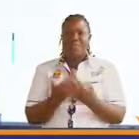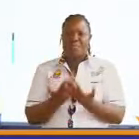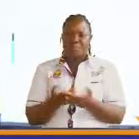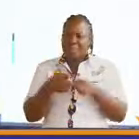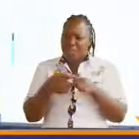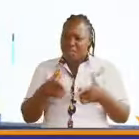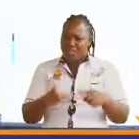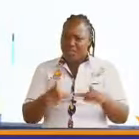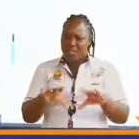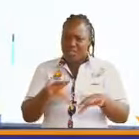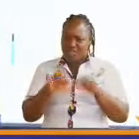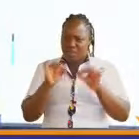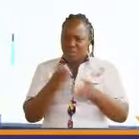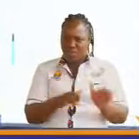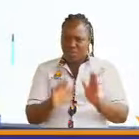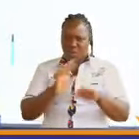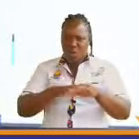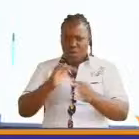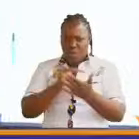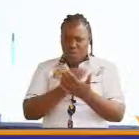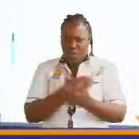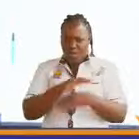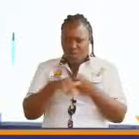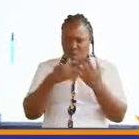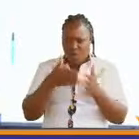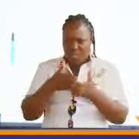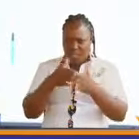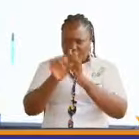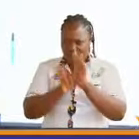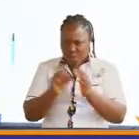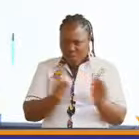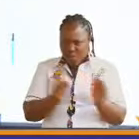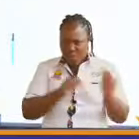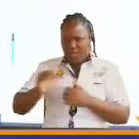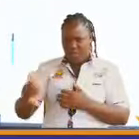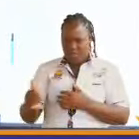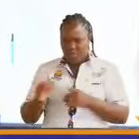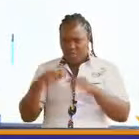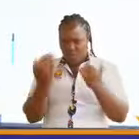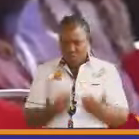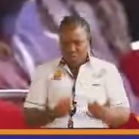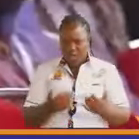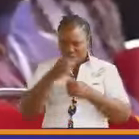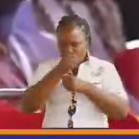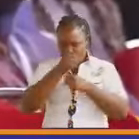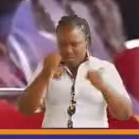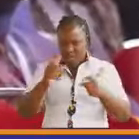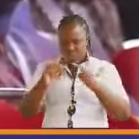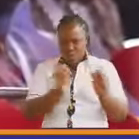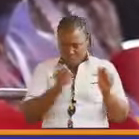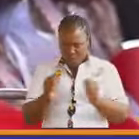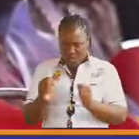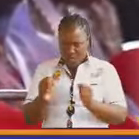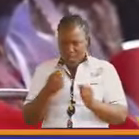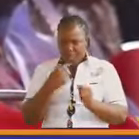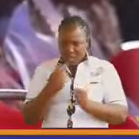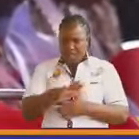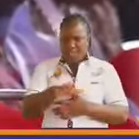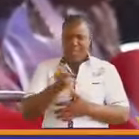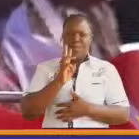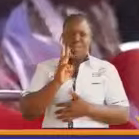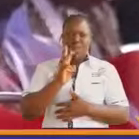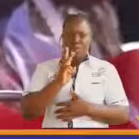But let me take this opportunity on behalf of the leadership of Homa Bay County to welcome the President to Homa Bay. It is a bay of